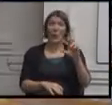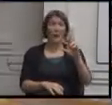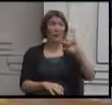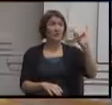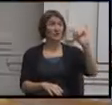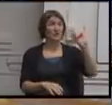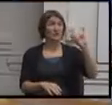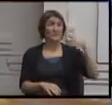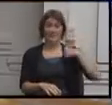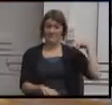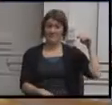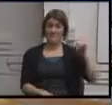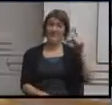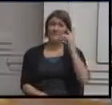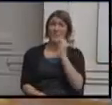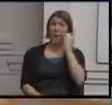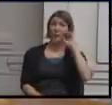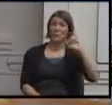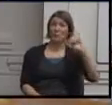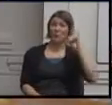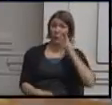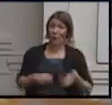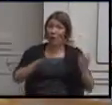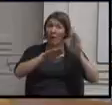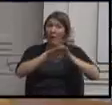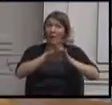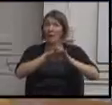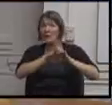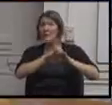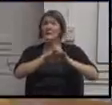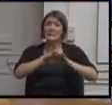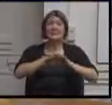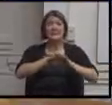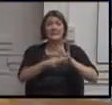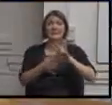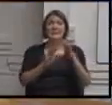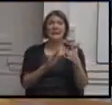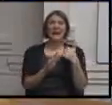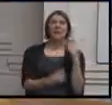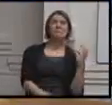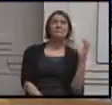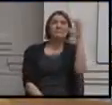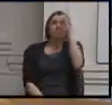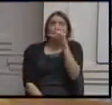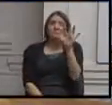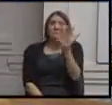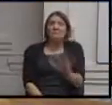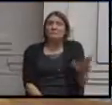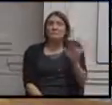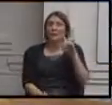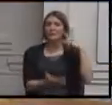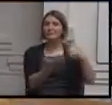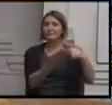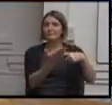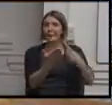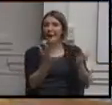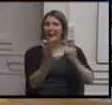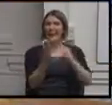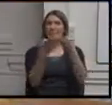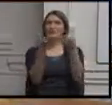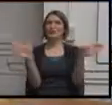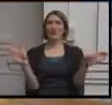ratepayer. It's not something we're going to be able to really assess. It's something we're going to have to accept that we need to speak about somewhat